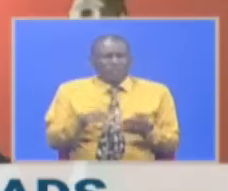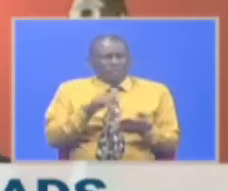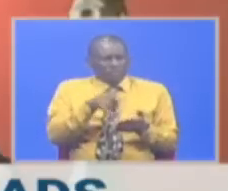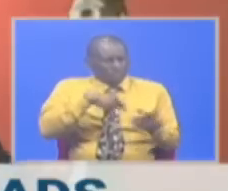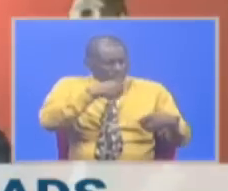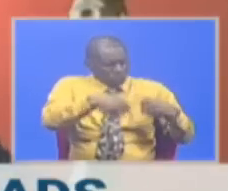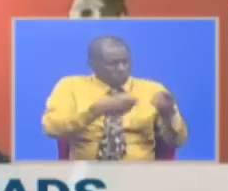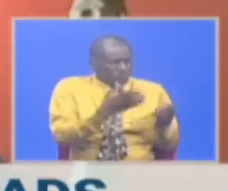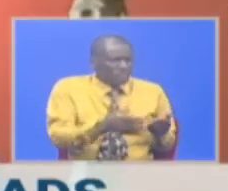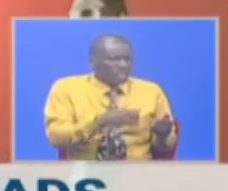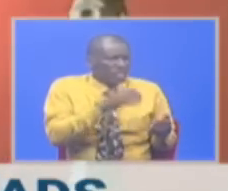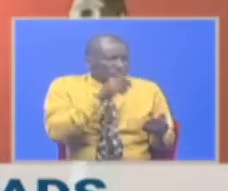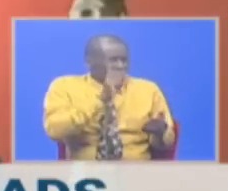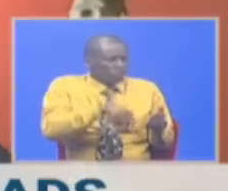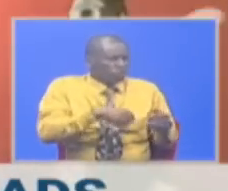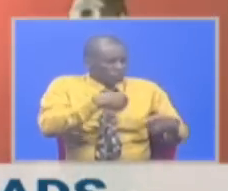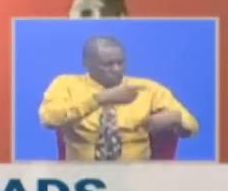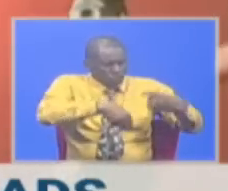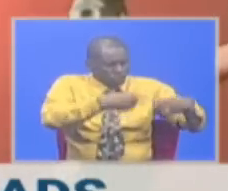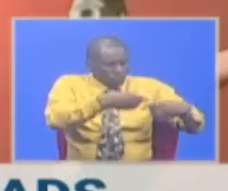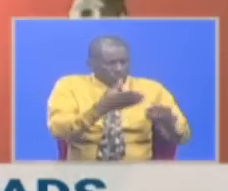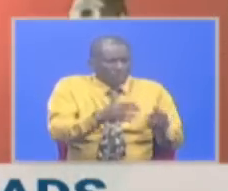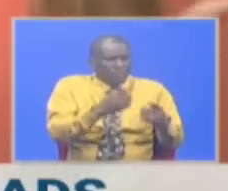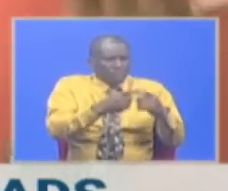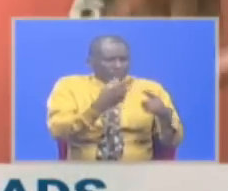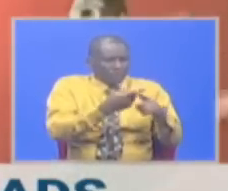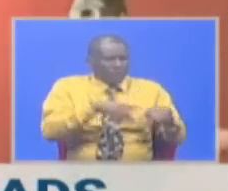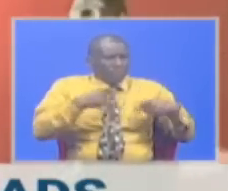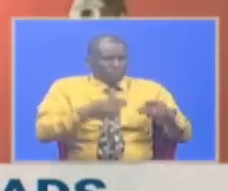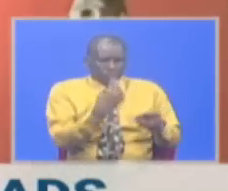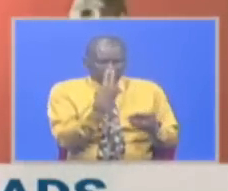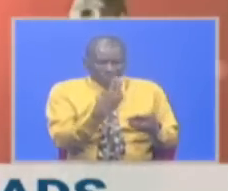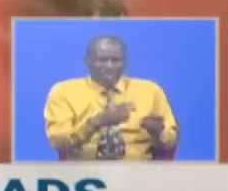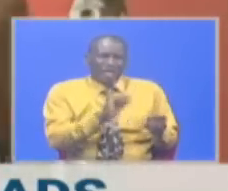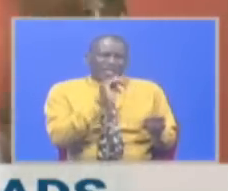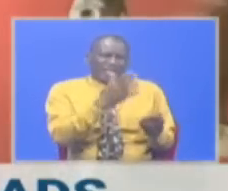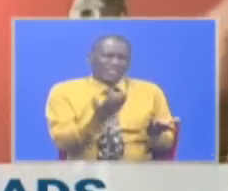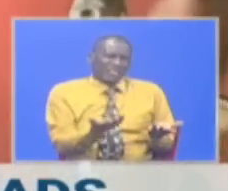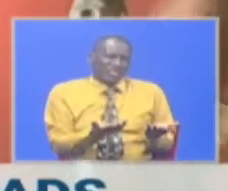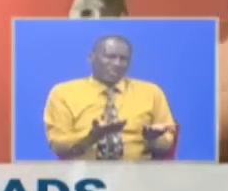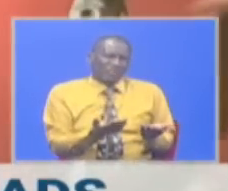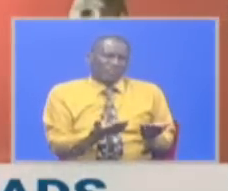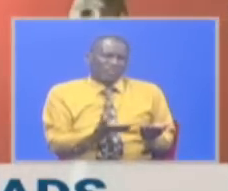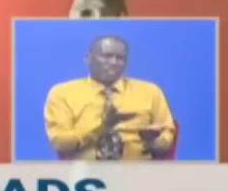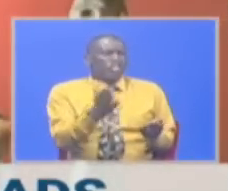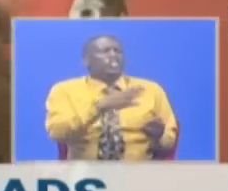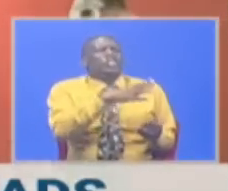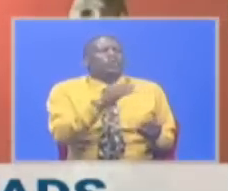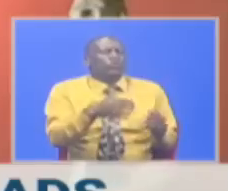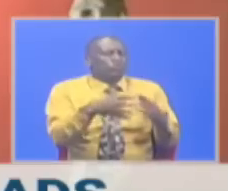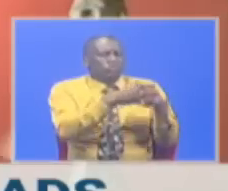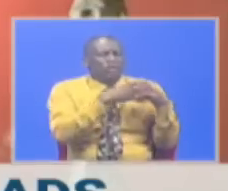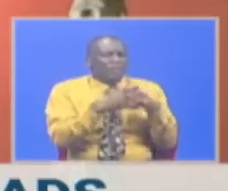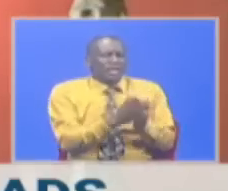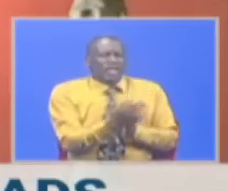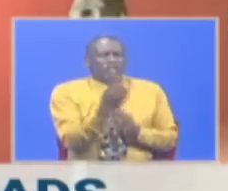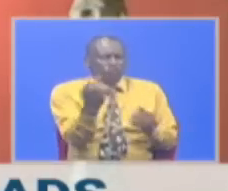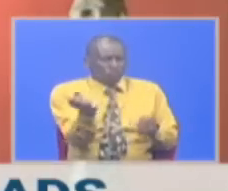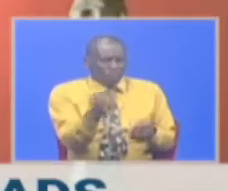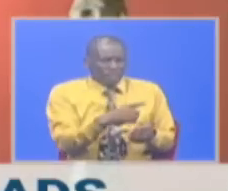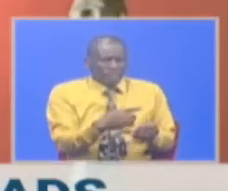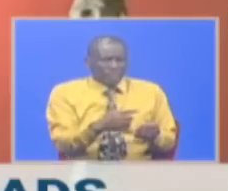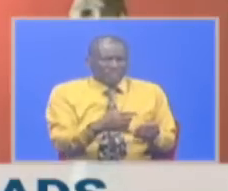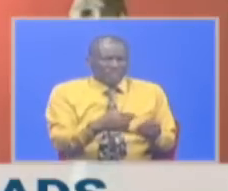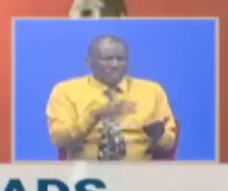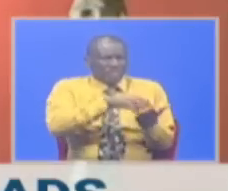That's what the legal process ought to be. But then people are watching and asking on the flip side. They go to the U.S. and within 2 months or so, the